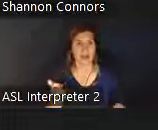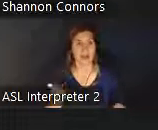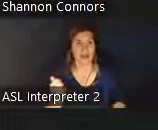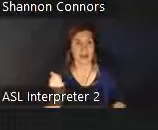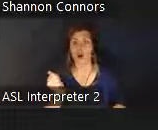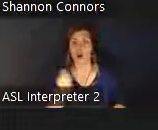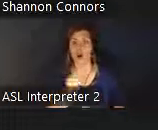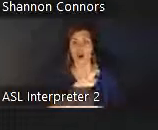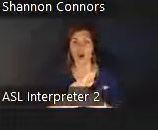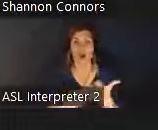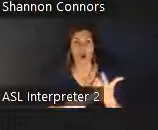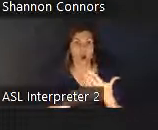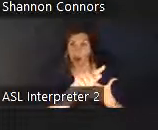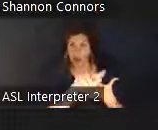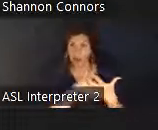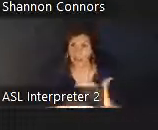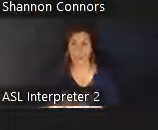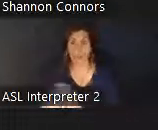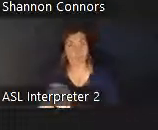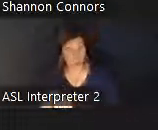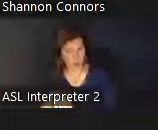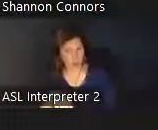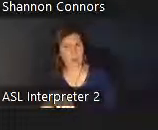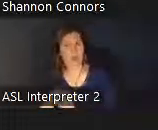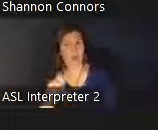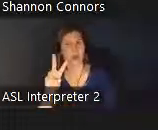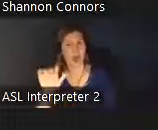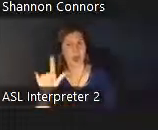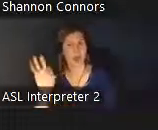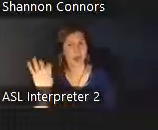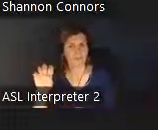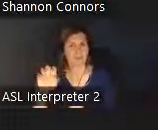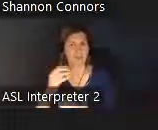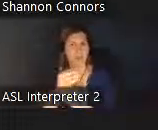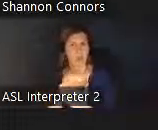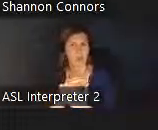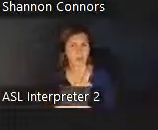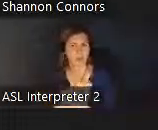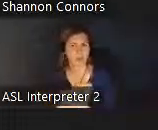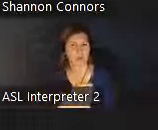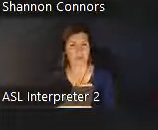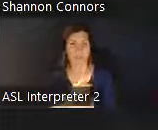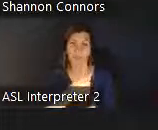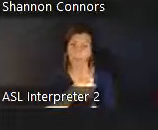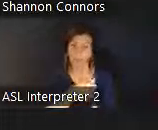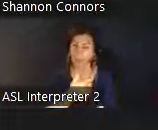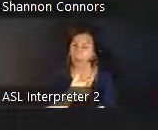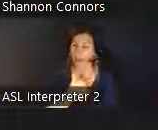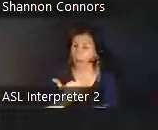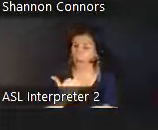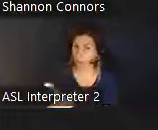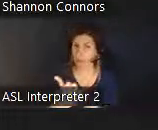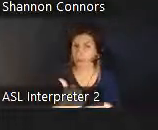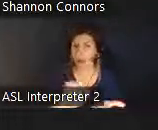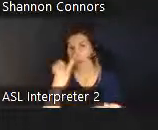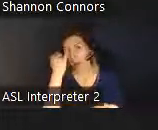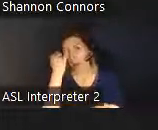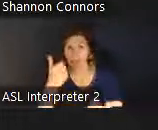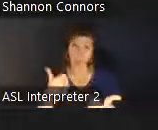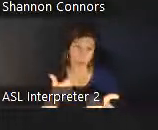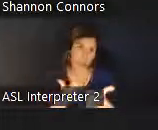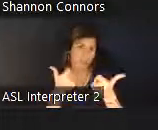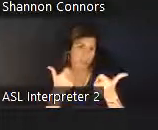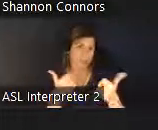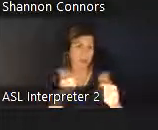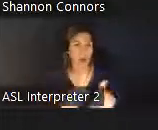wildlife menu. So this includes some challenging ideas as well as some of the more run-of-the-mill and